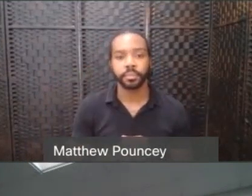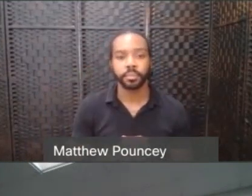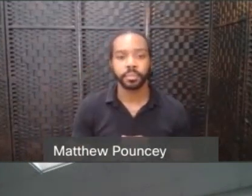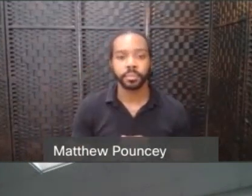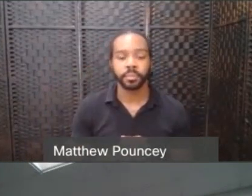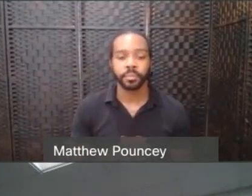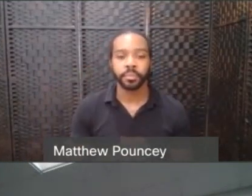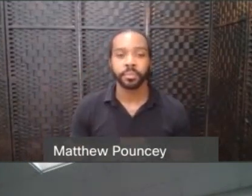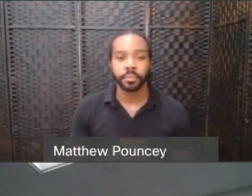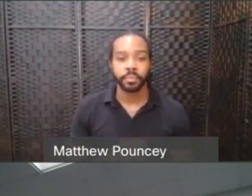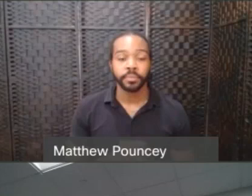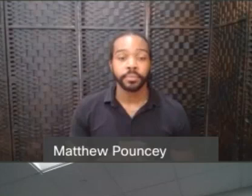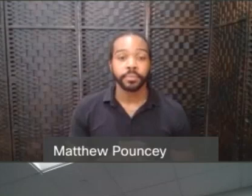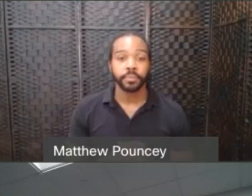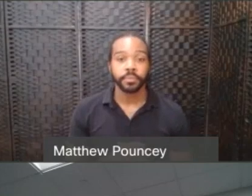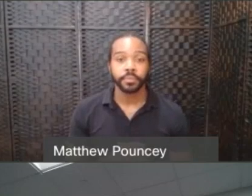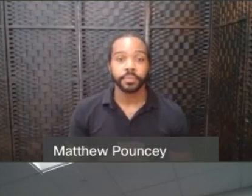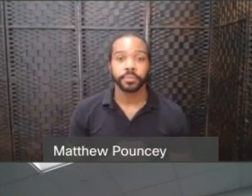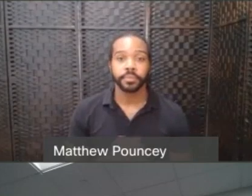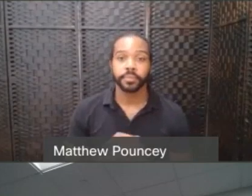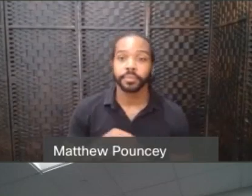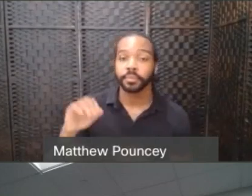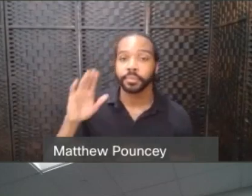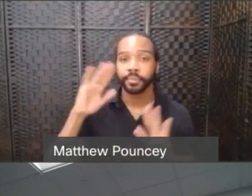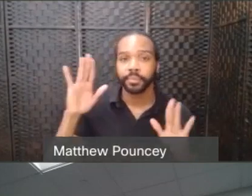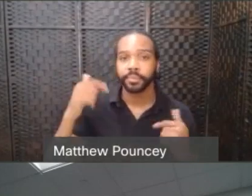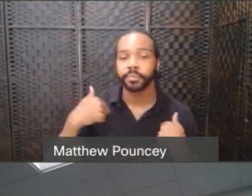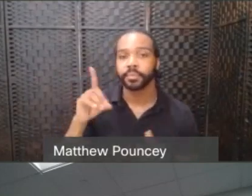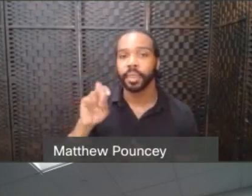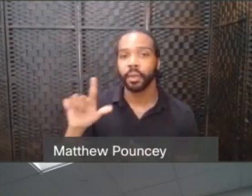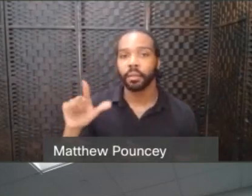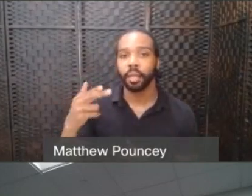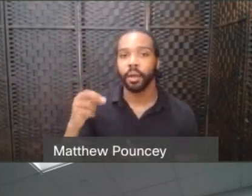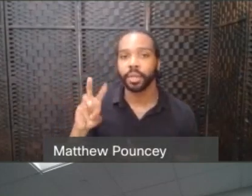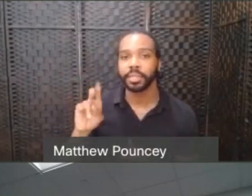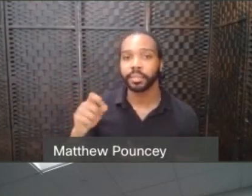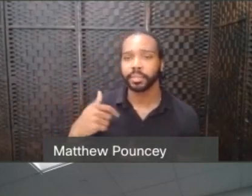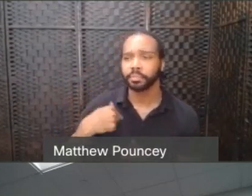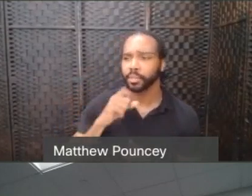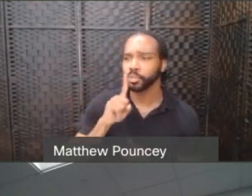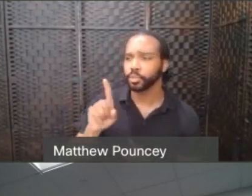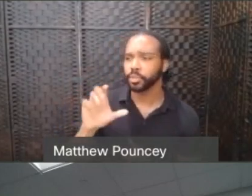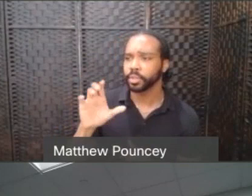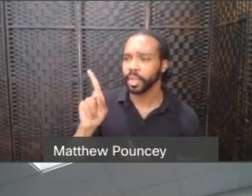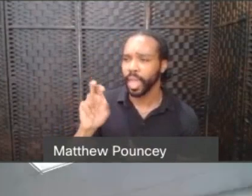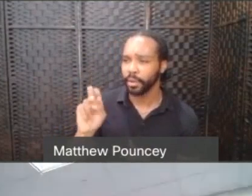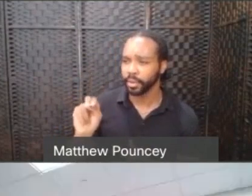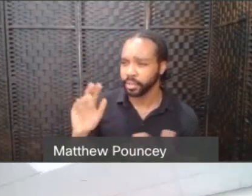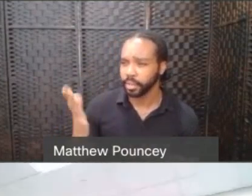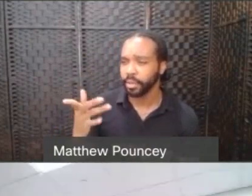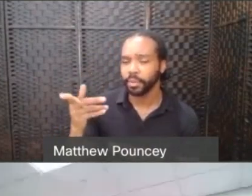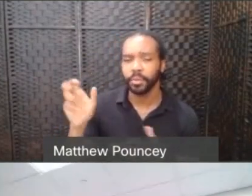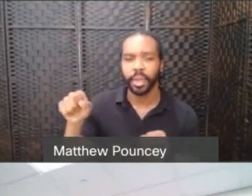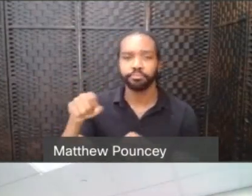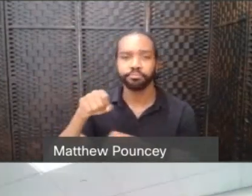Hi, this is Daryl Hawkins, and I'm not sure if Karen Stringfield is on the line. She can probably quote this off the top of her head, but